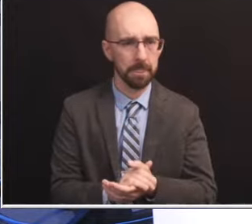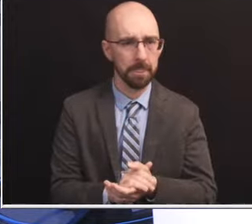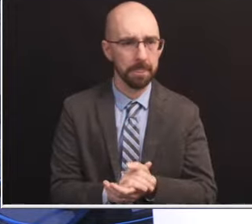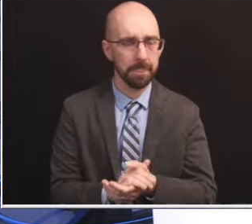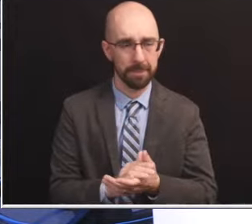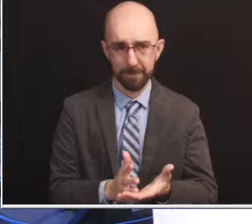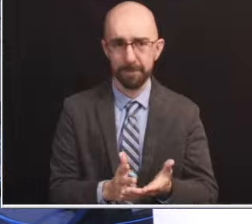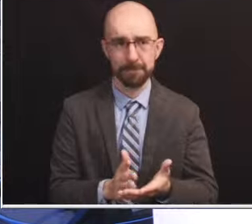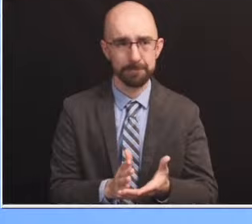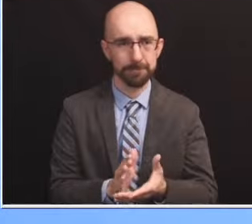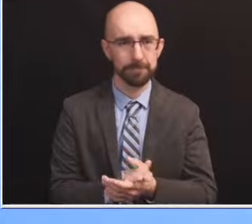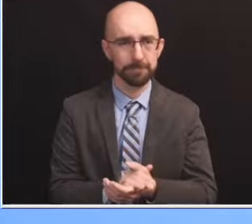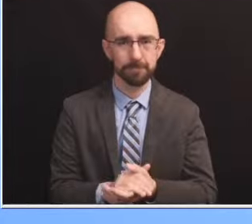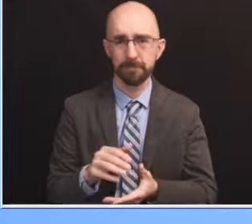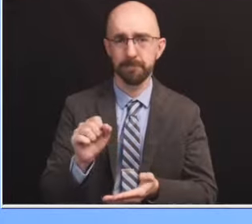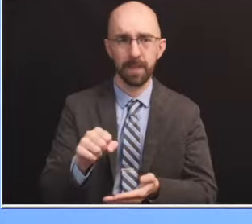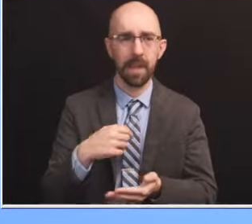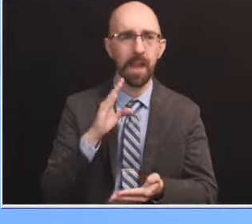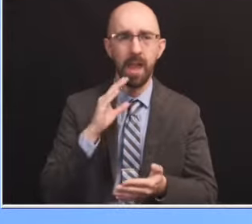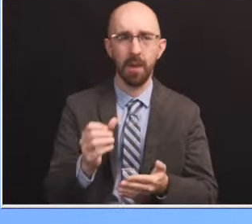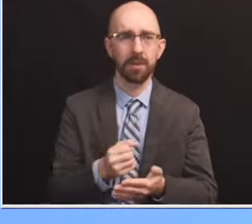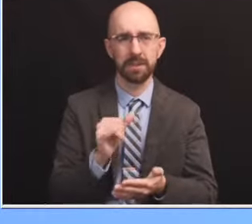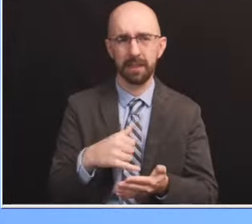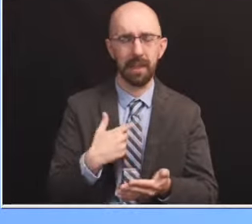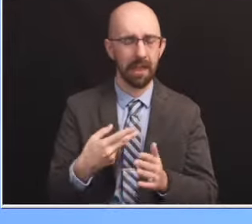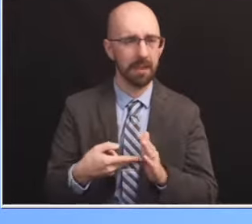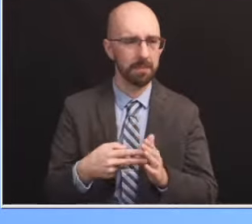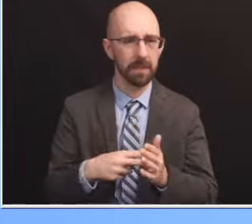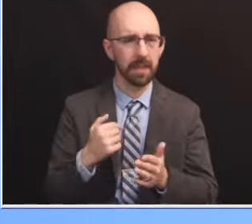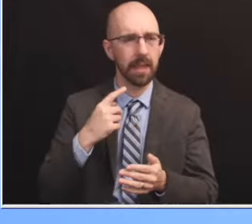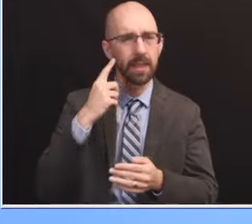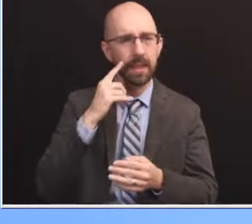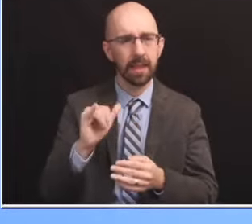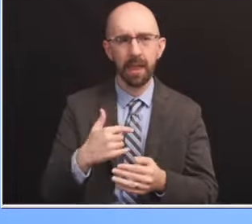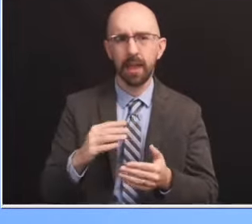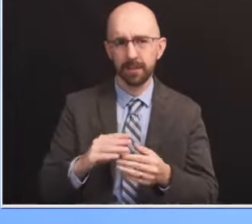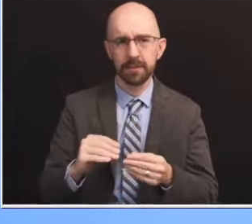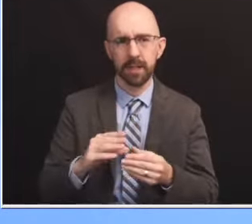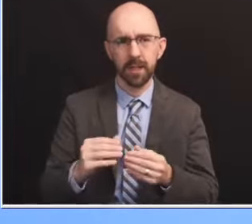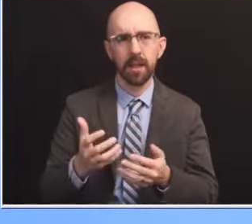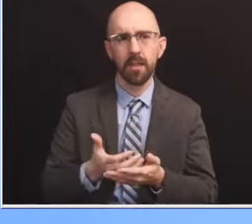Dr. Townley. Yeah, I'll take that. I mean, I think, like I said earlier, a lot of